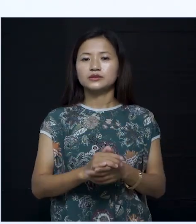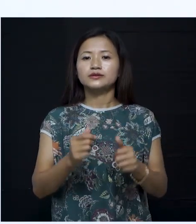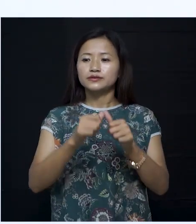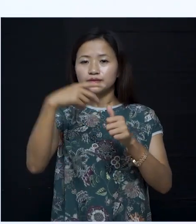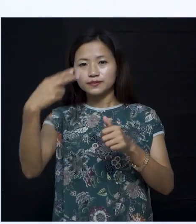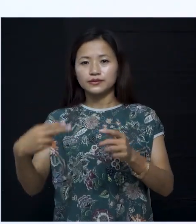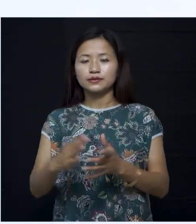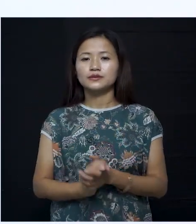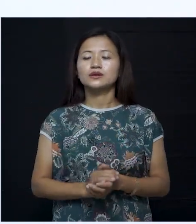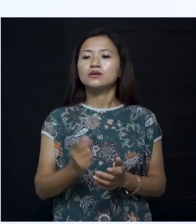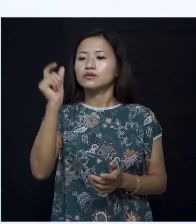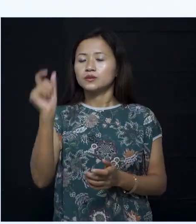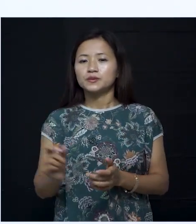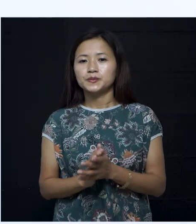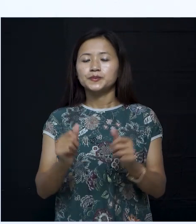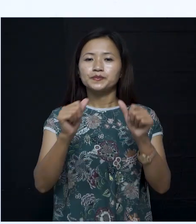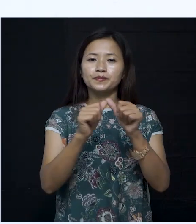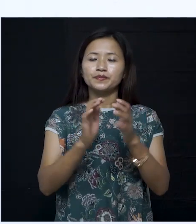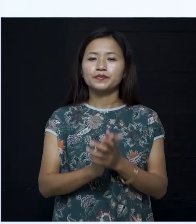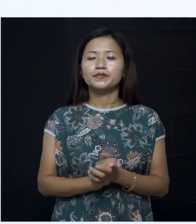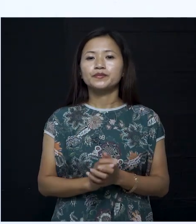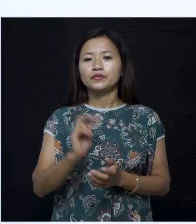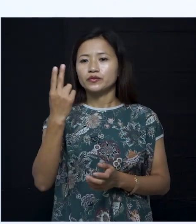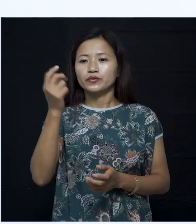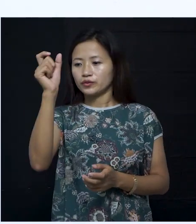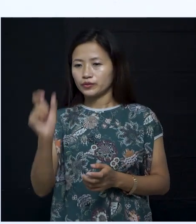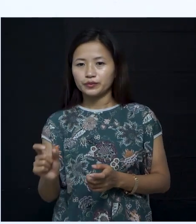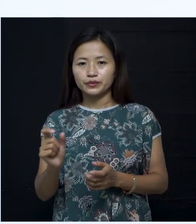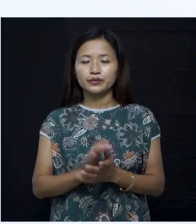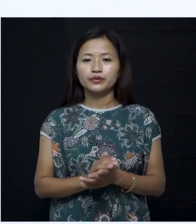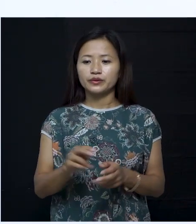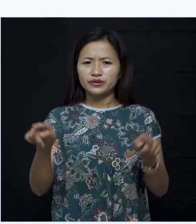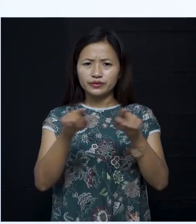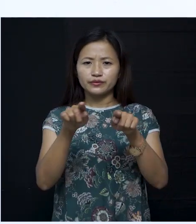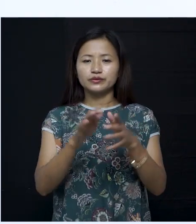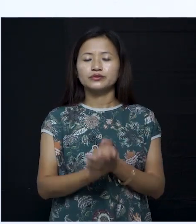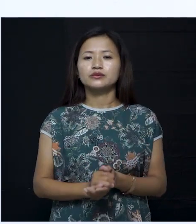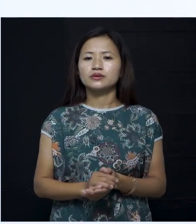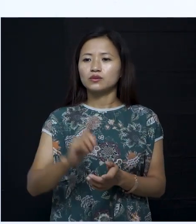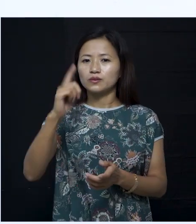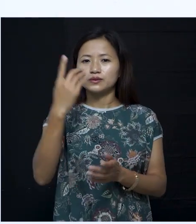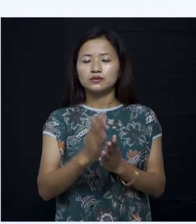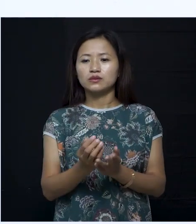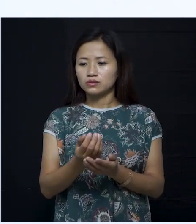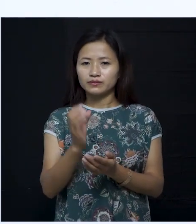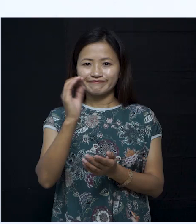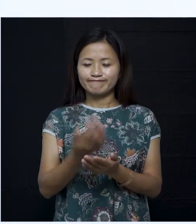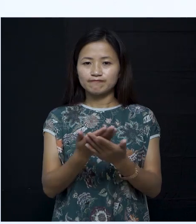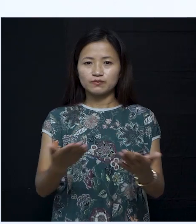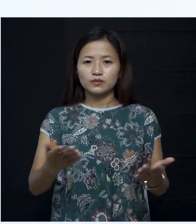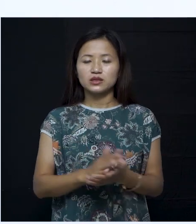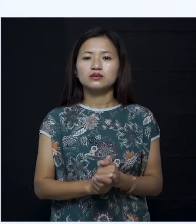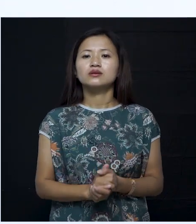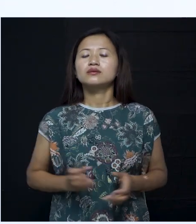You can use the word a and, these 2 words, when you are referring to a singular object, okay, that starts